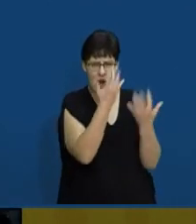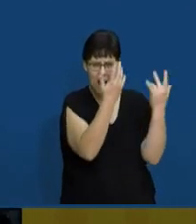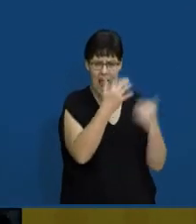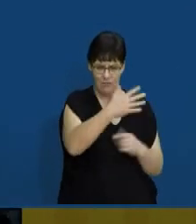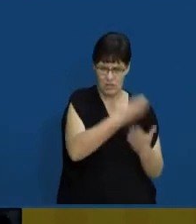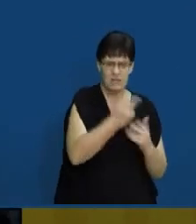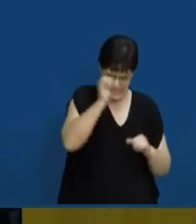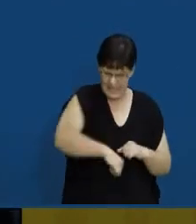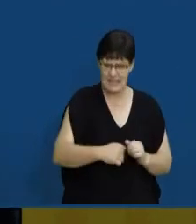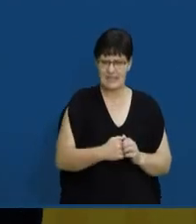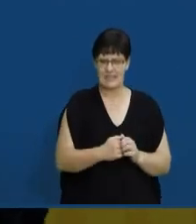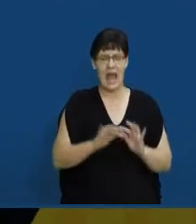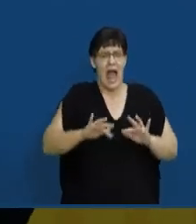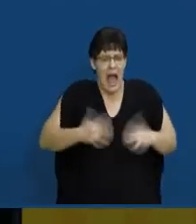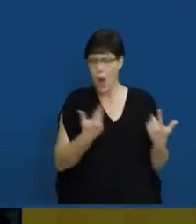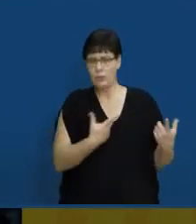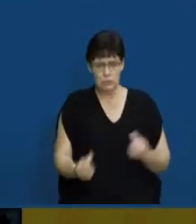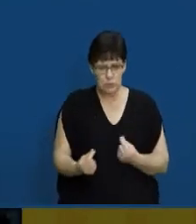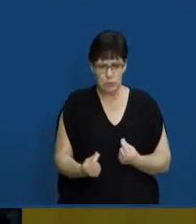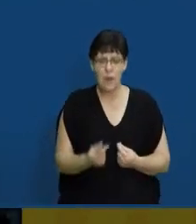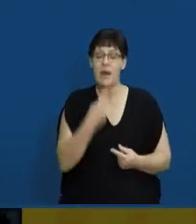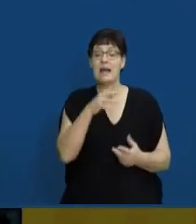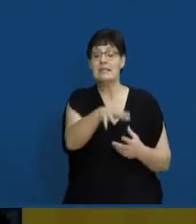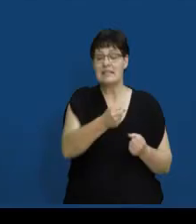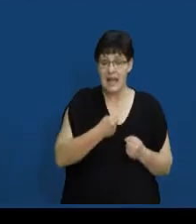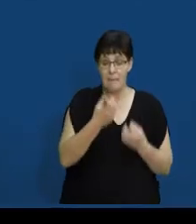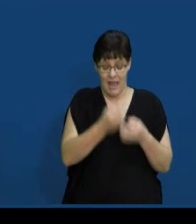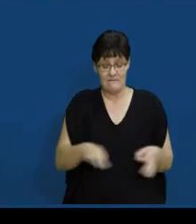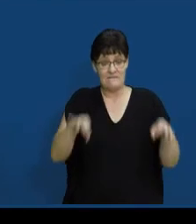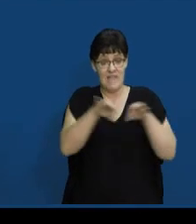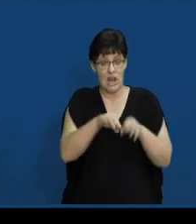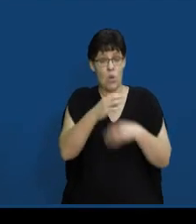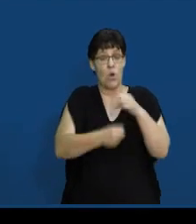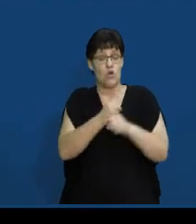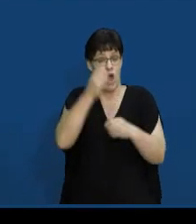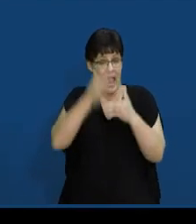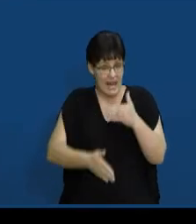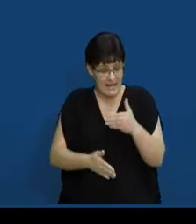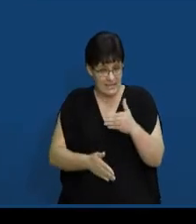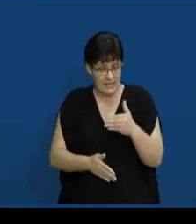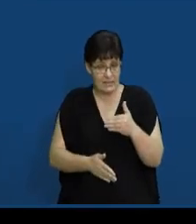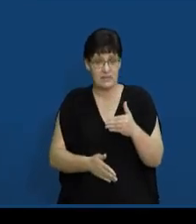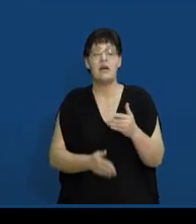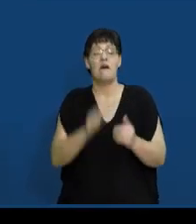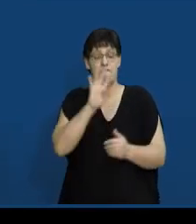Certainly I can. How do I do that? By taking my value at the end of the year, which I just did,